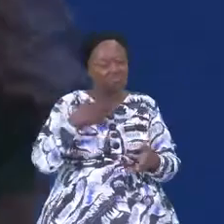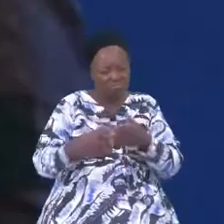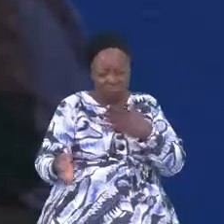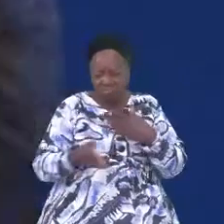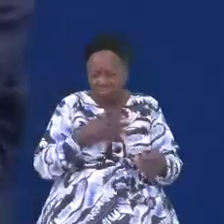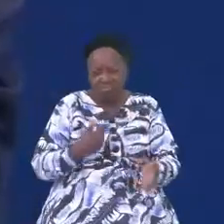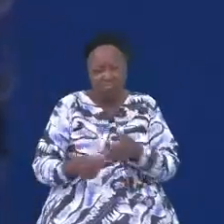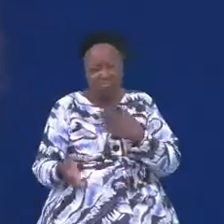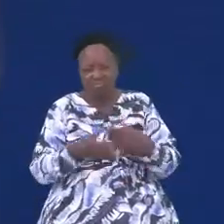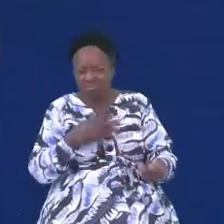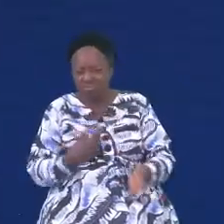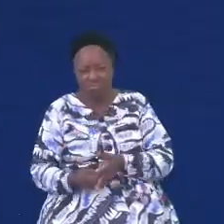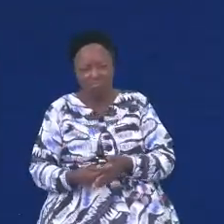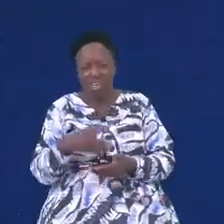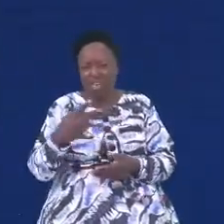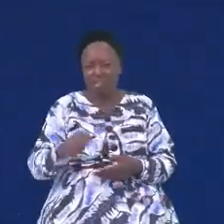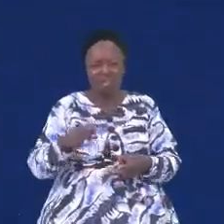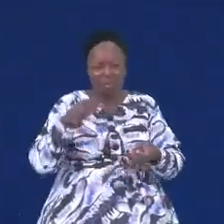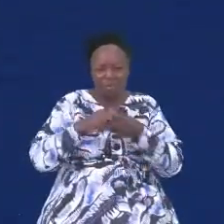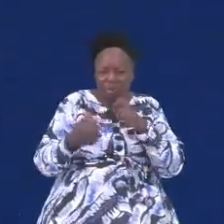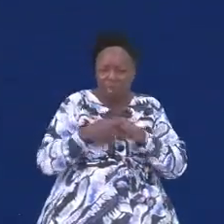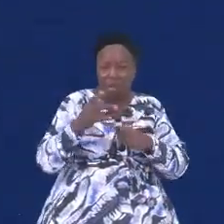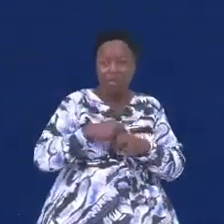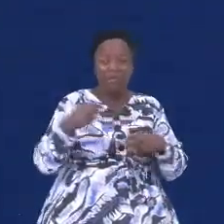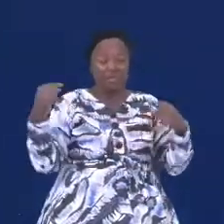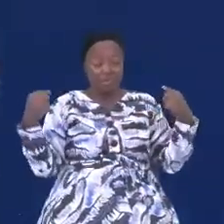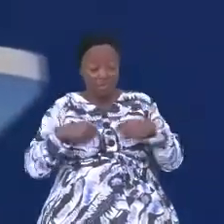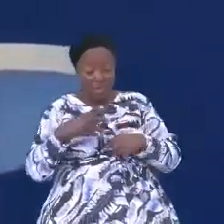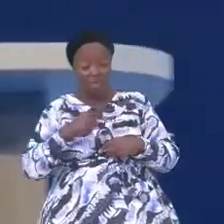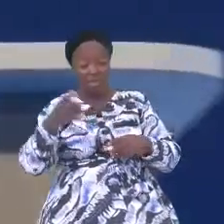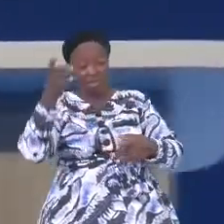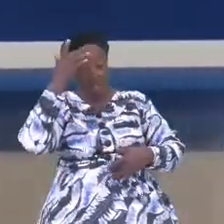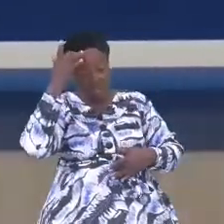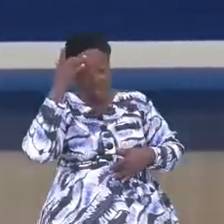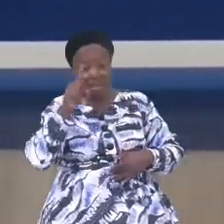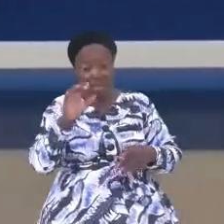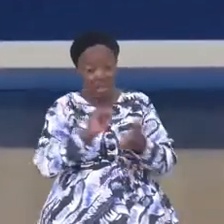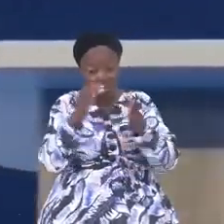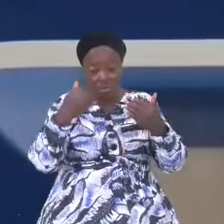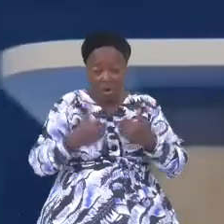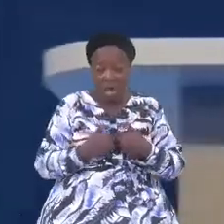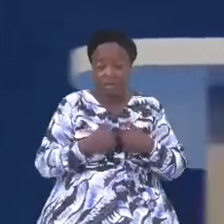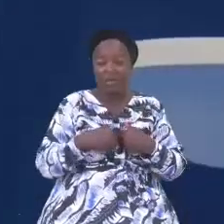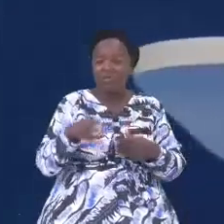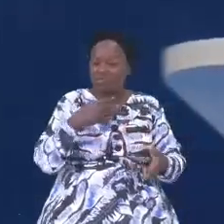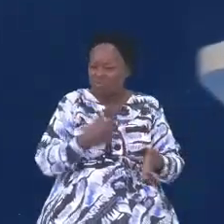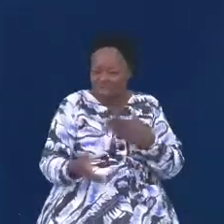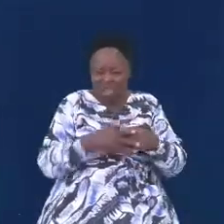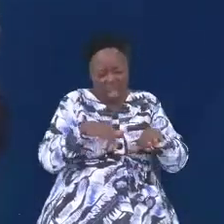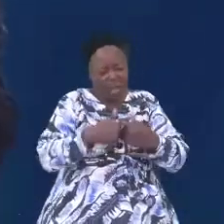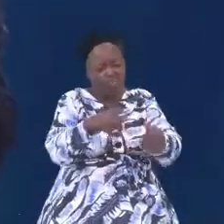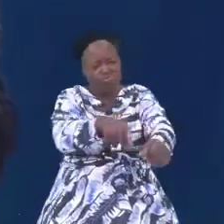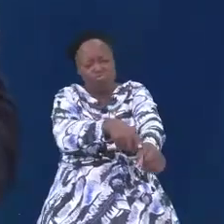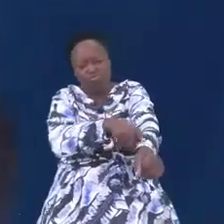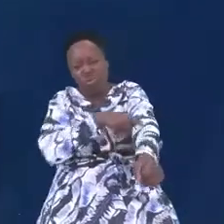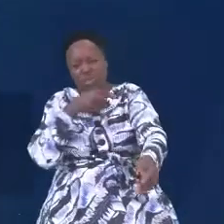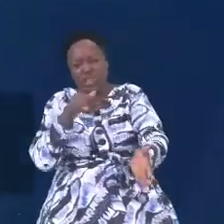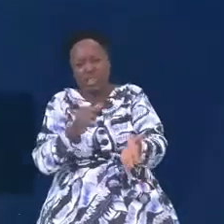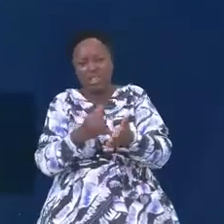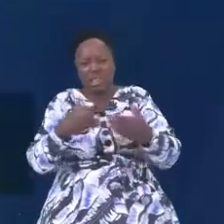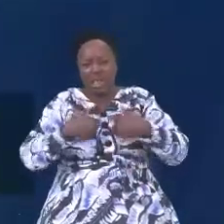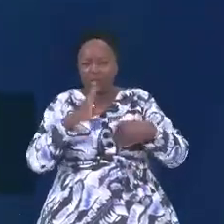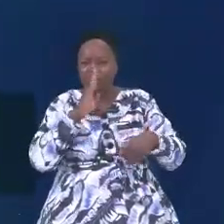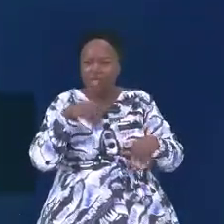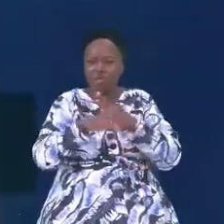Whatever the infirmity and the affliction and the sickness you have, and no matter how long it had been